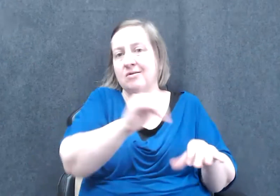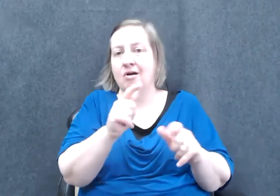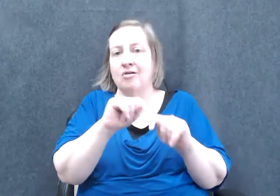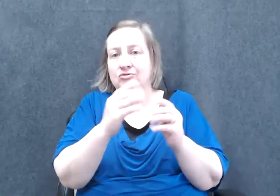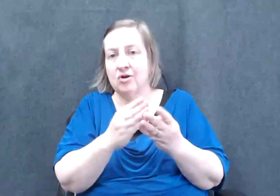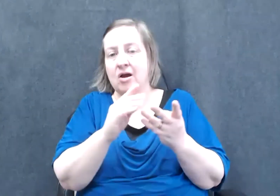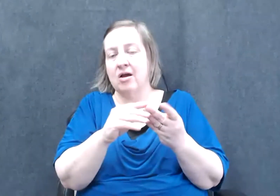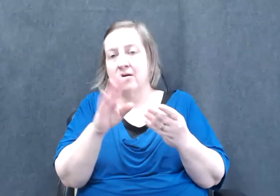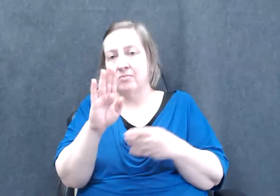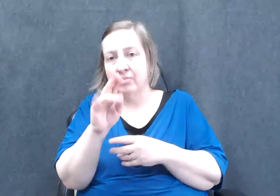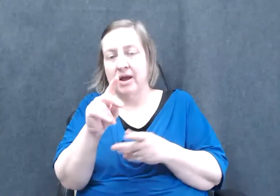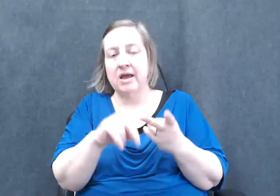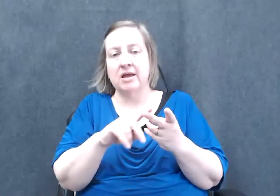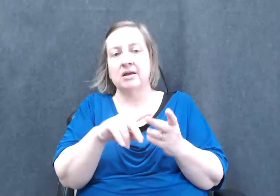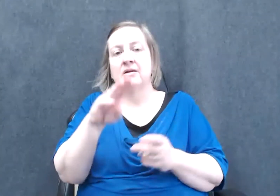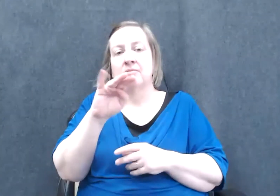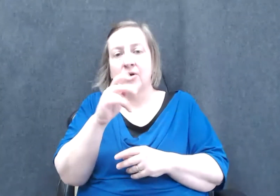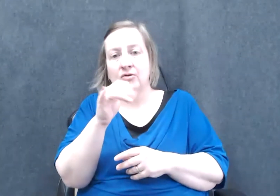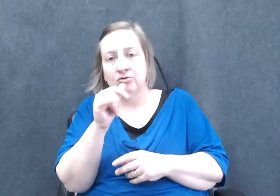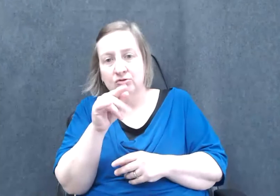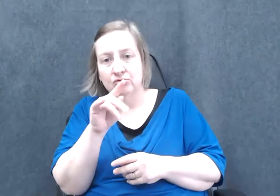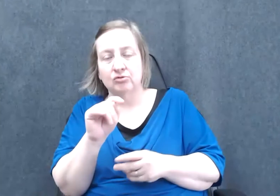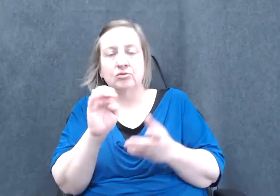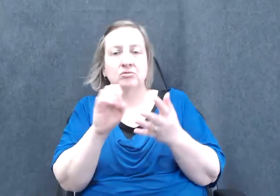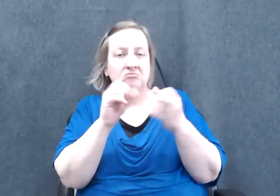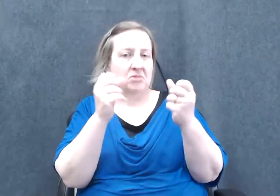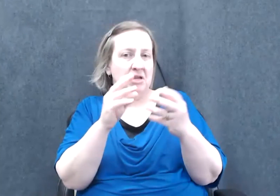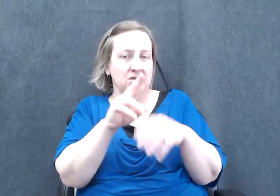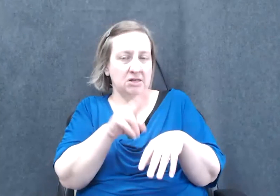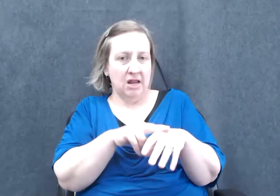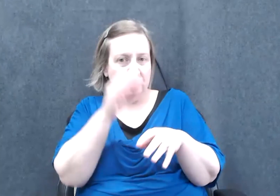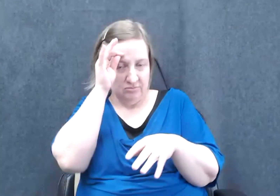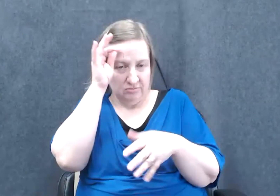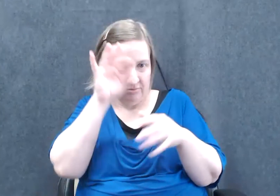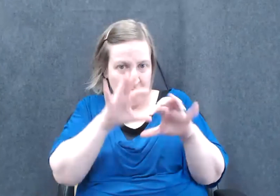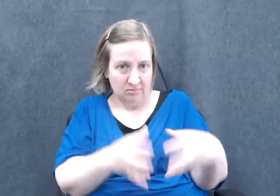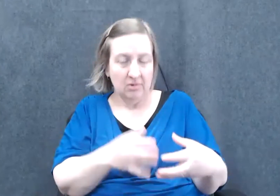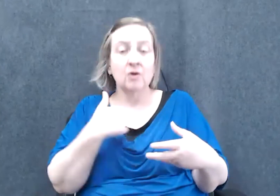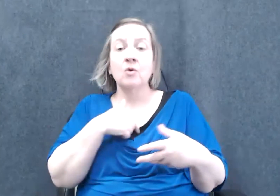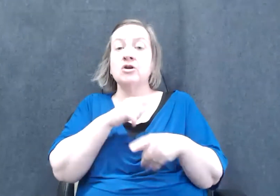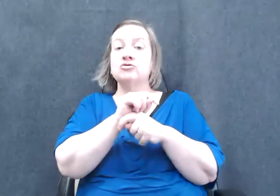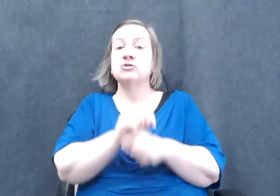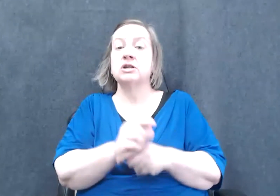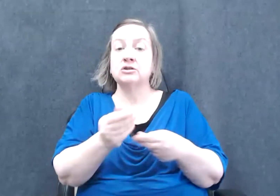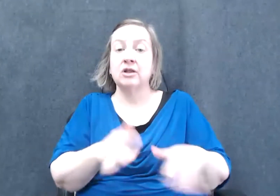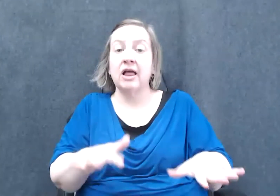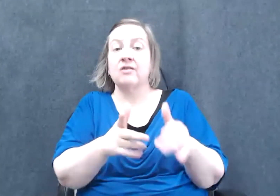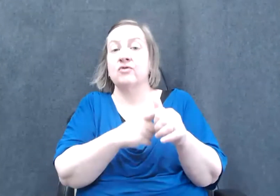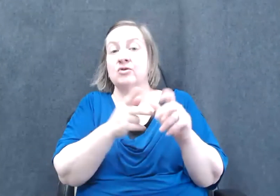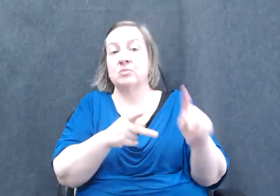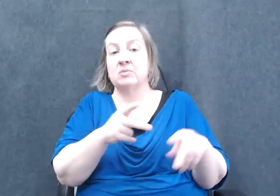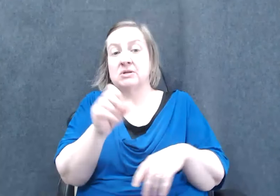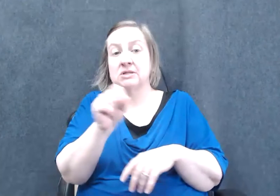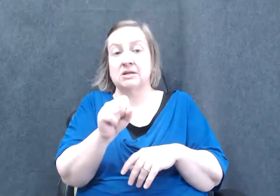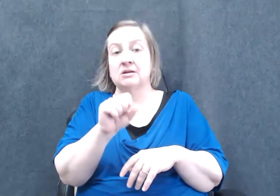Suquamish, Tulalip, and Muckleshoot nations. I add that we are on the traditional land of the first people of Seattle, the